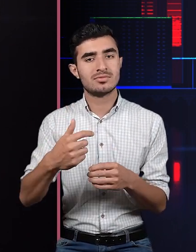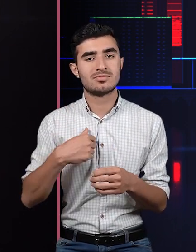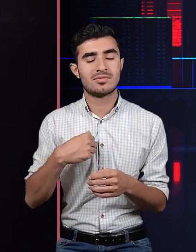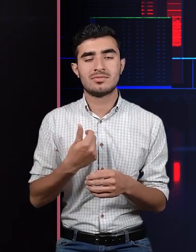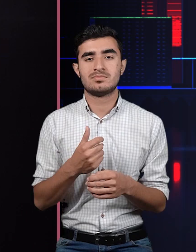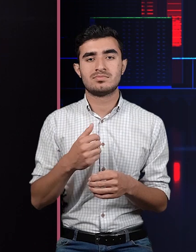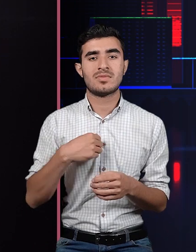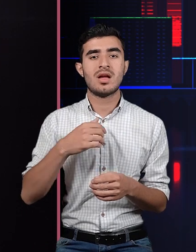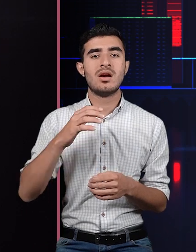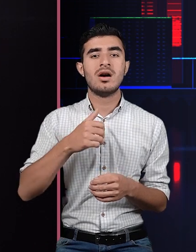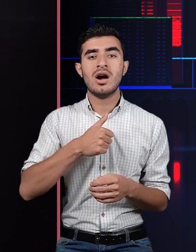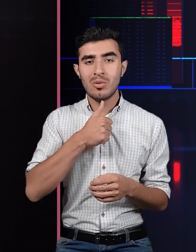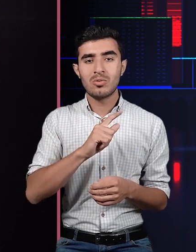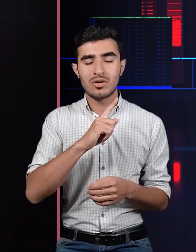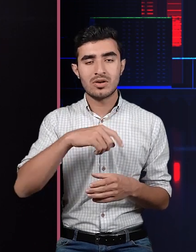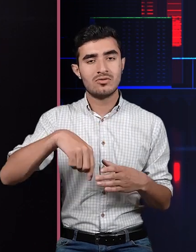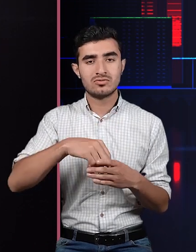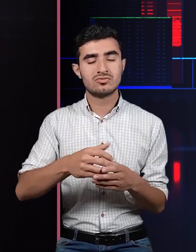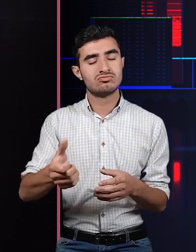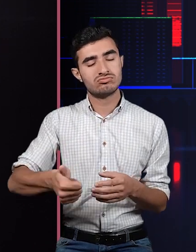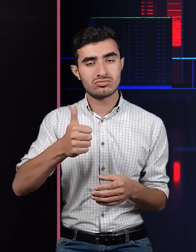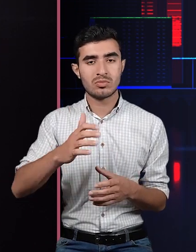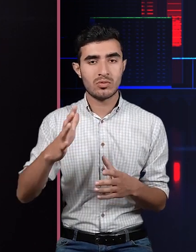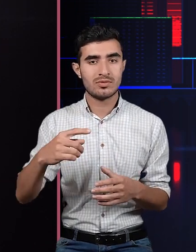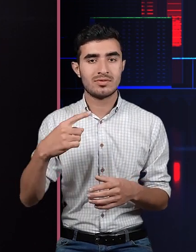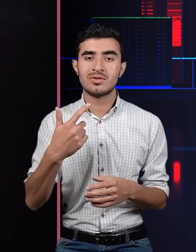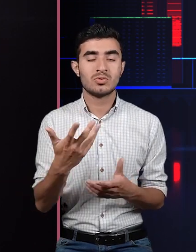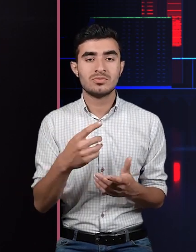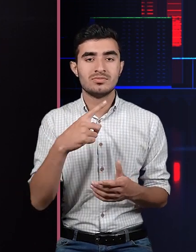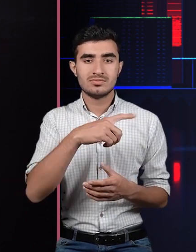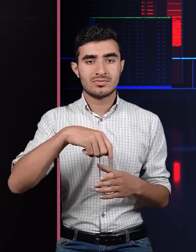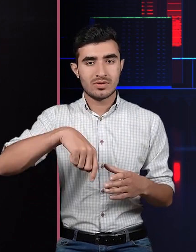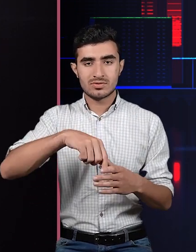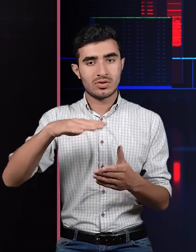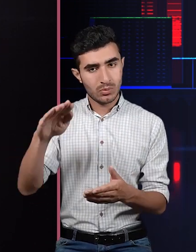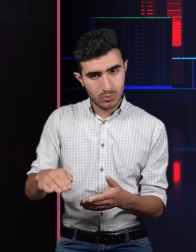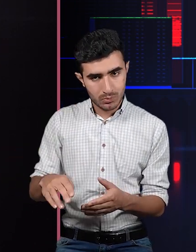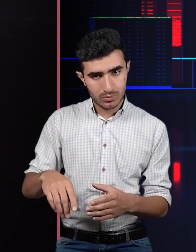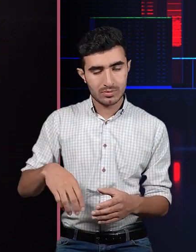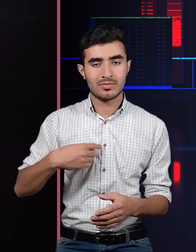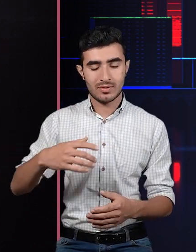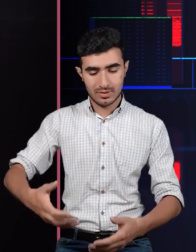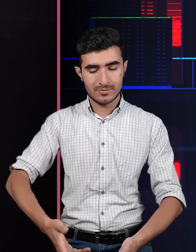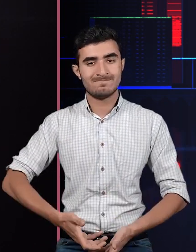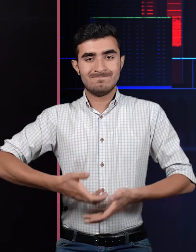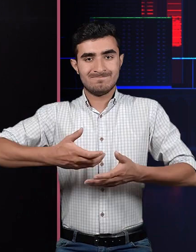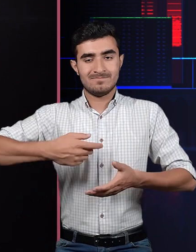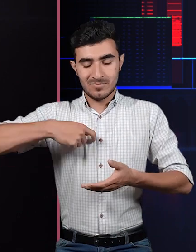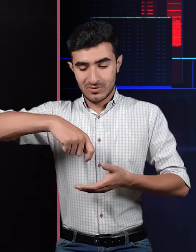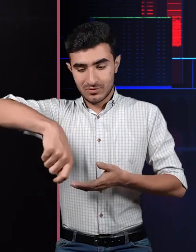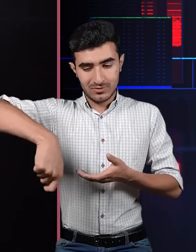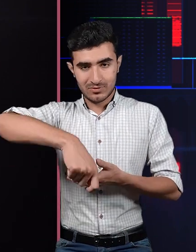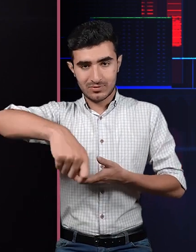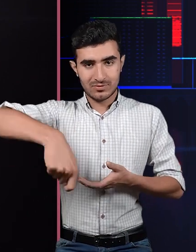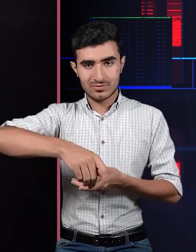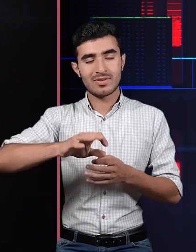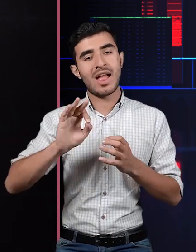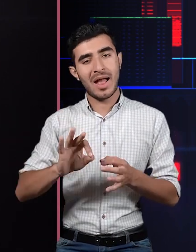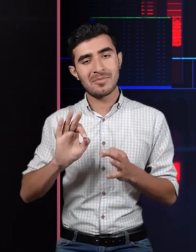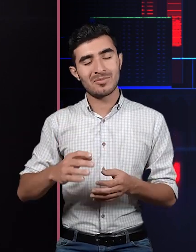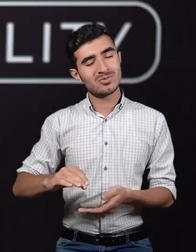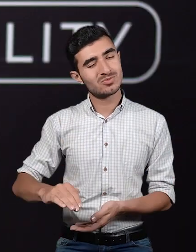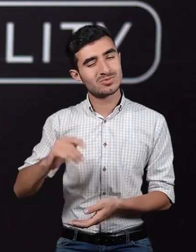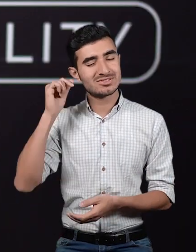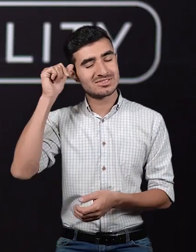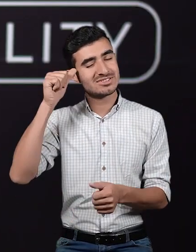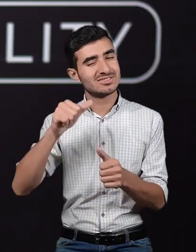really good cook. So I remember that he would pick me up, and wo jo dechki hoti thi, I would just be mixing the spoon. And that's, I feel like